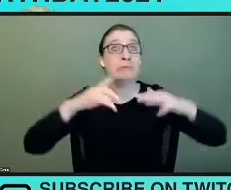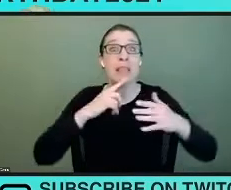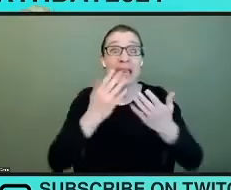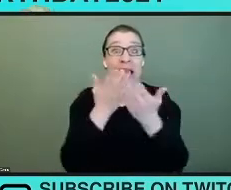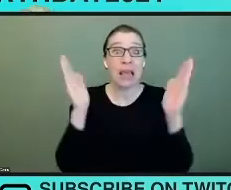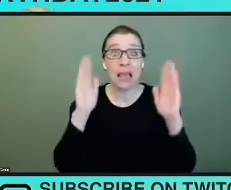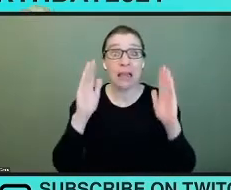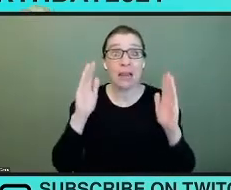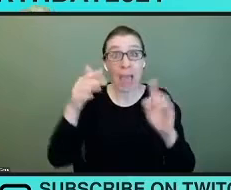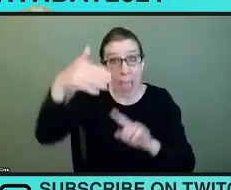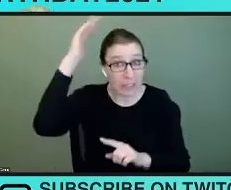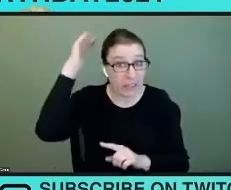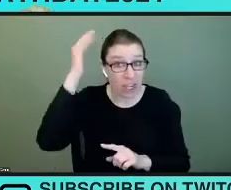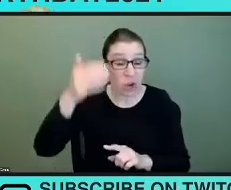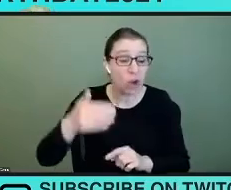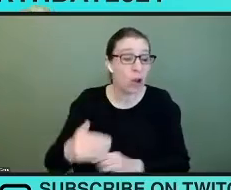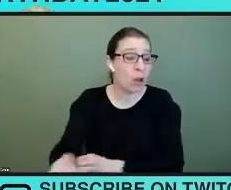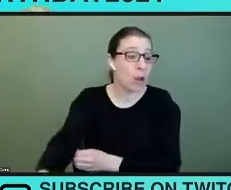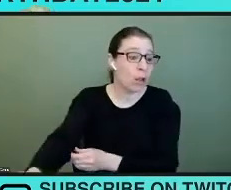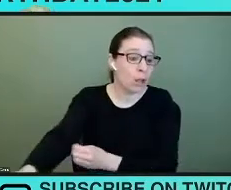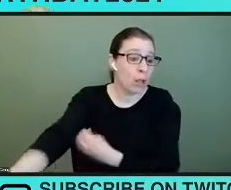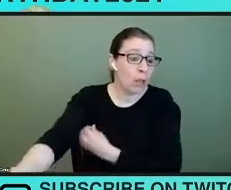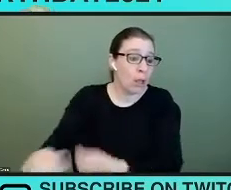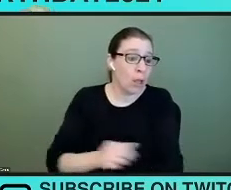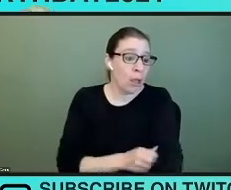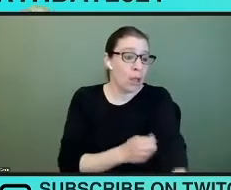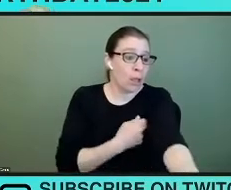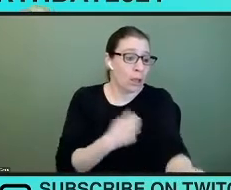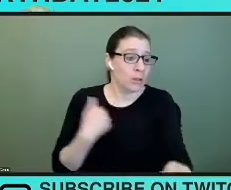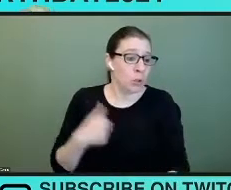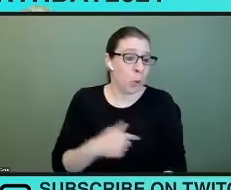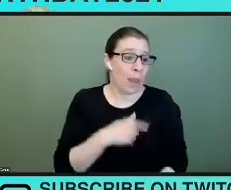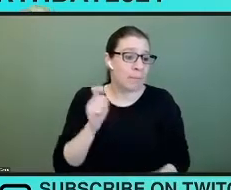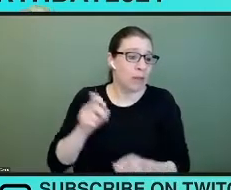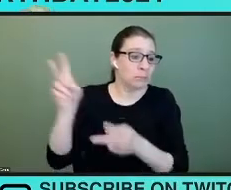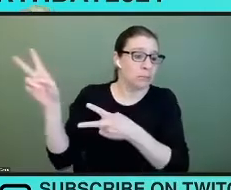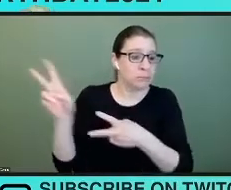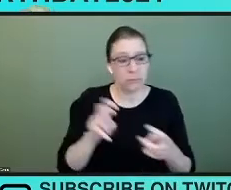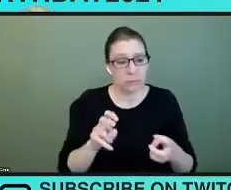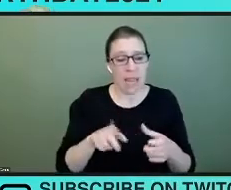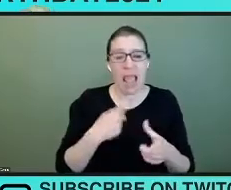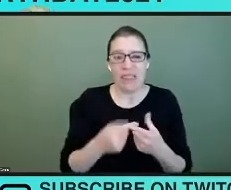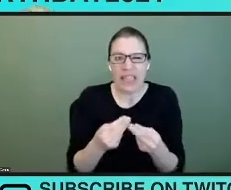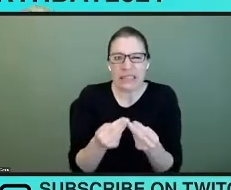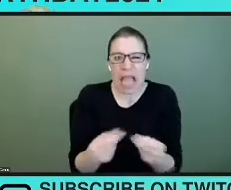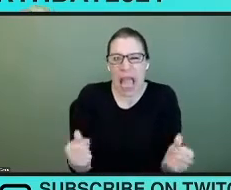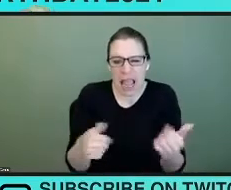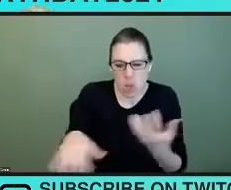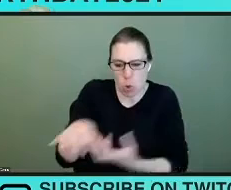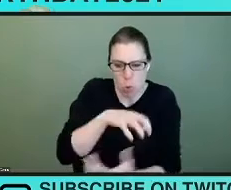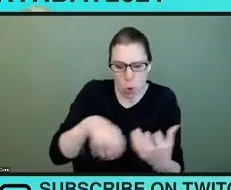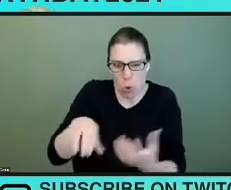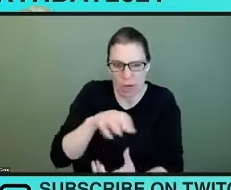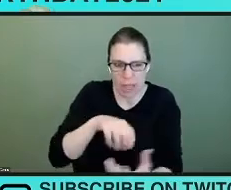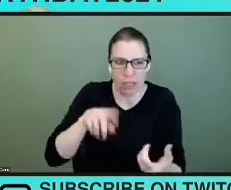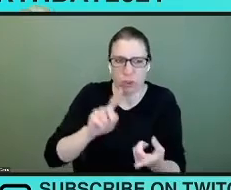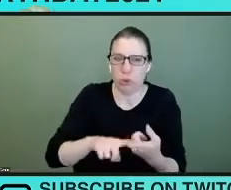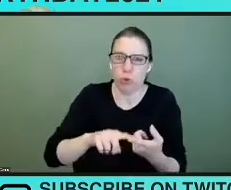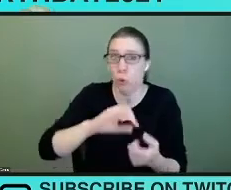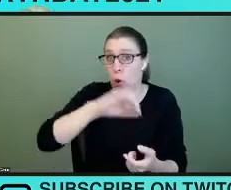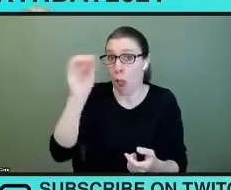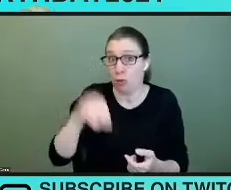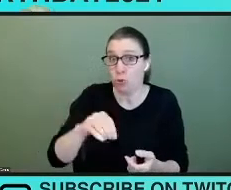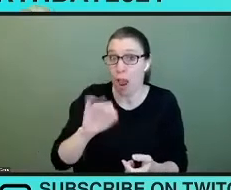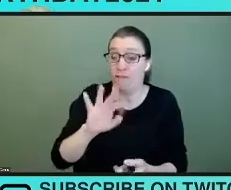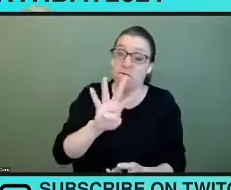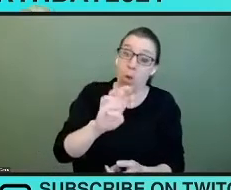CO2 and the very dilute concentration of about 400 to 400 ppm, and then capture it, and then somehow putting it back